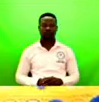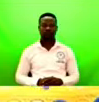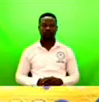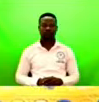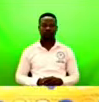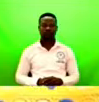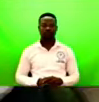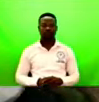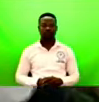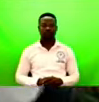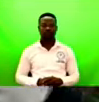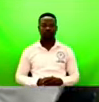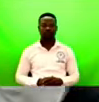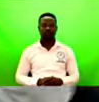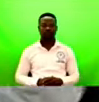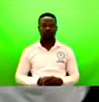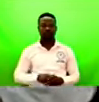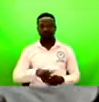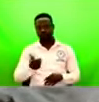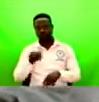brothers and sisters.